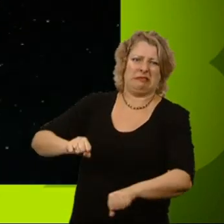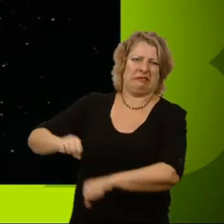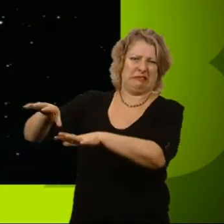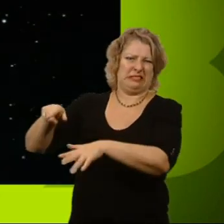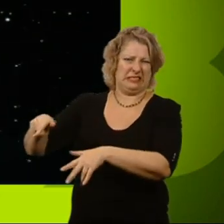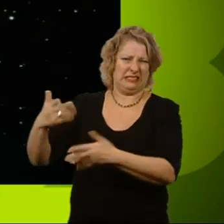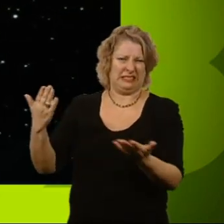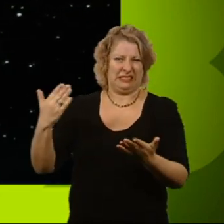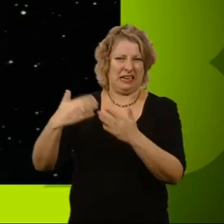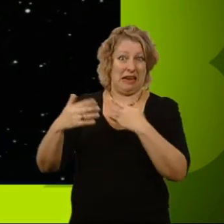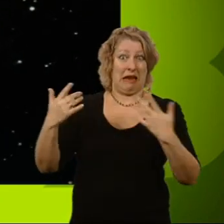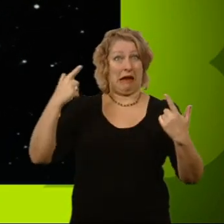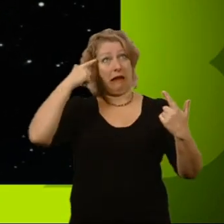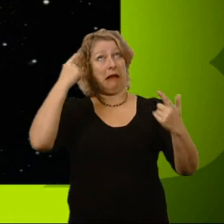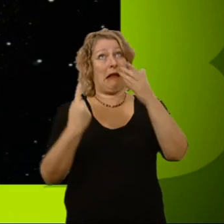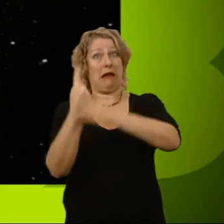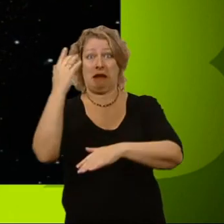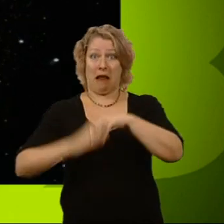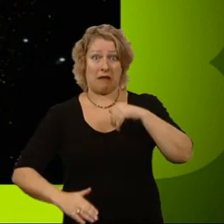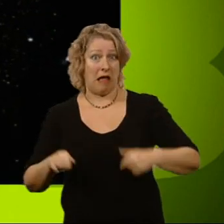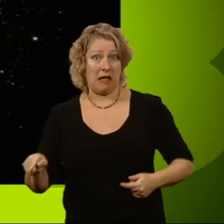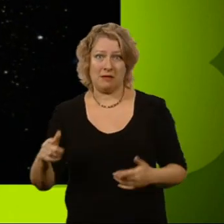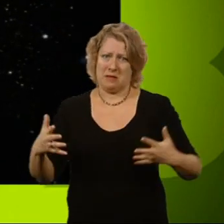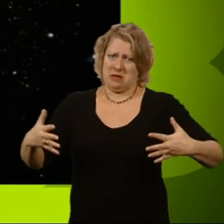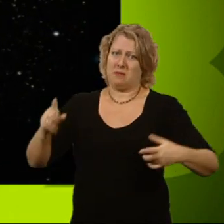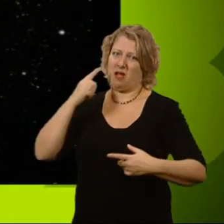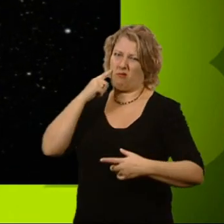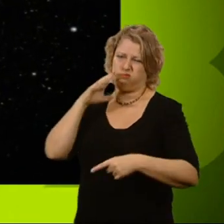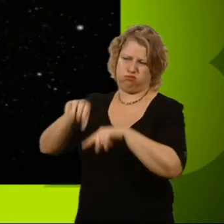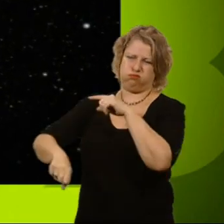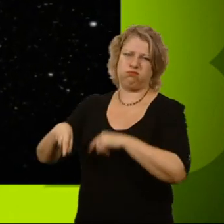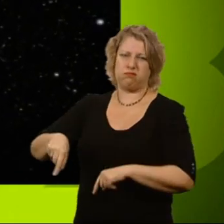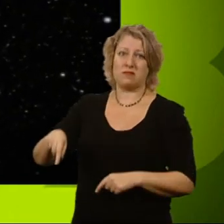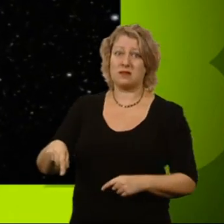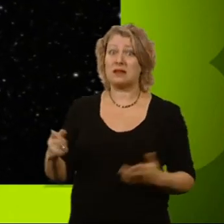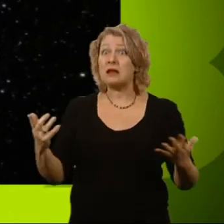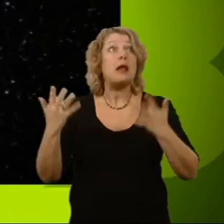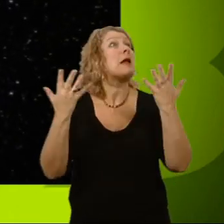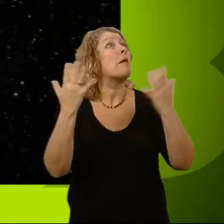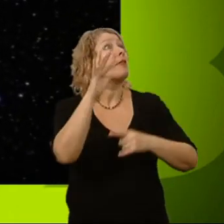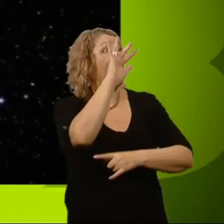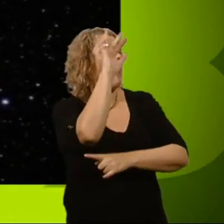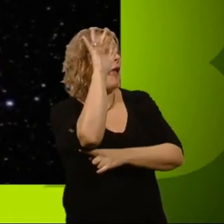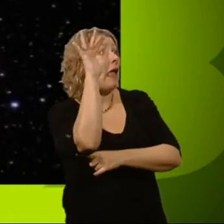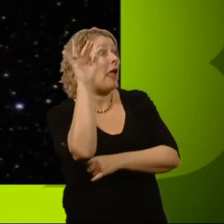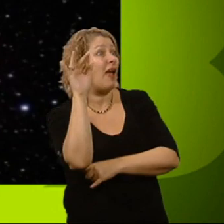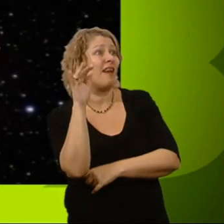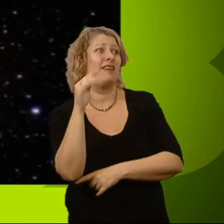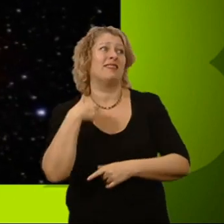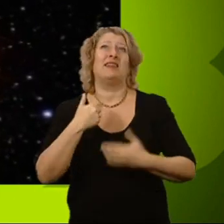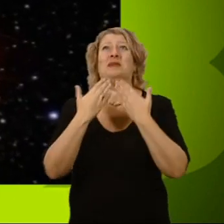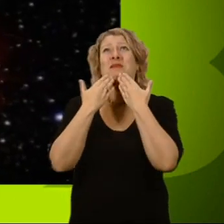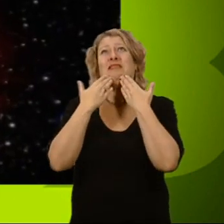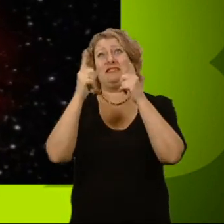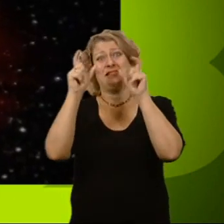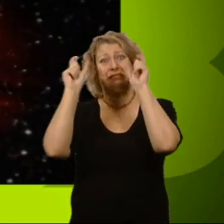really been to space. He is big, but he's easily overpowered. If there's anybody out there,